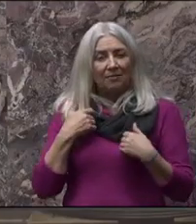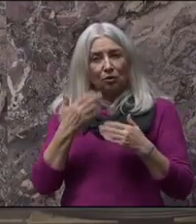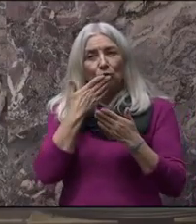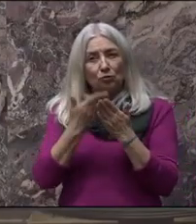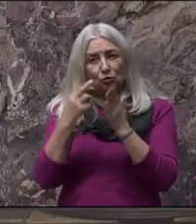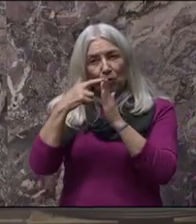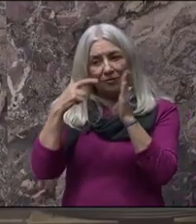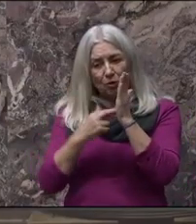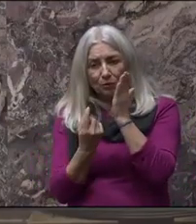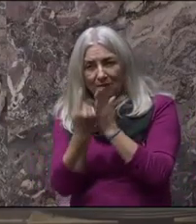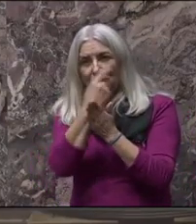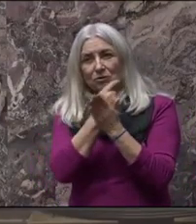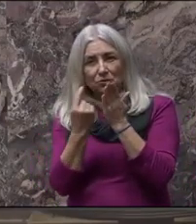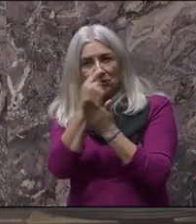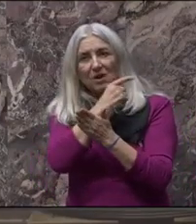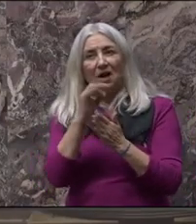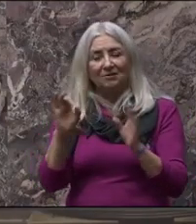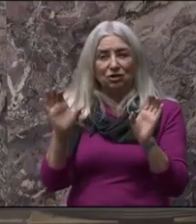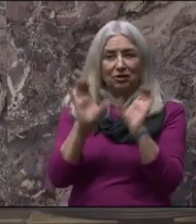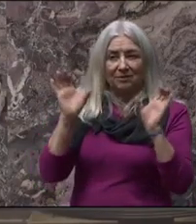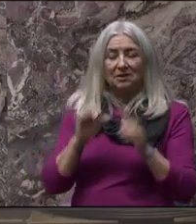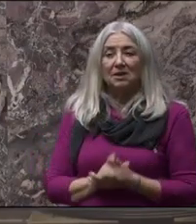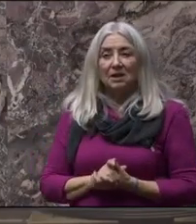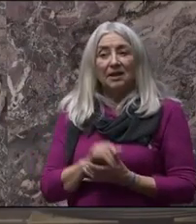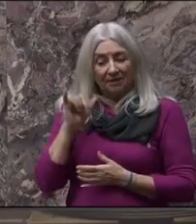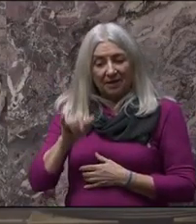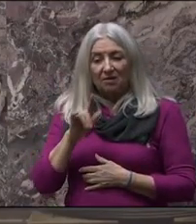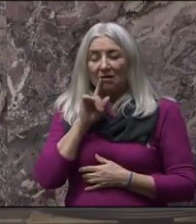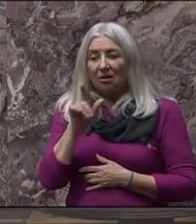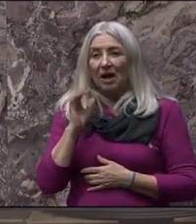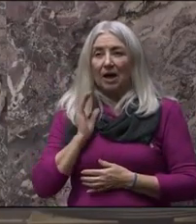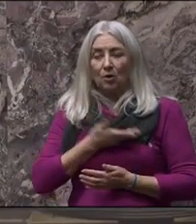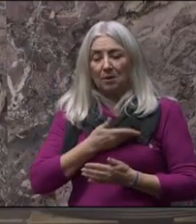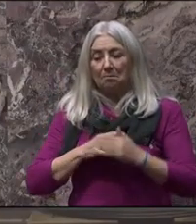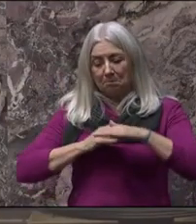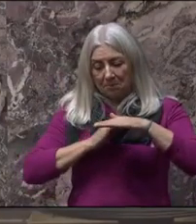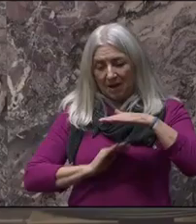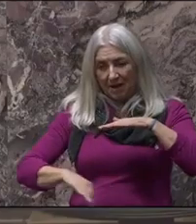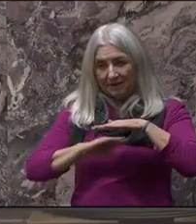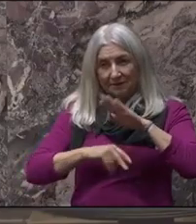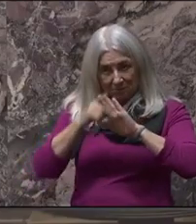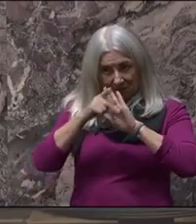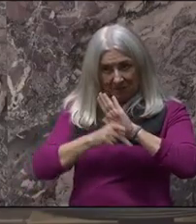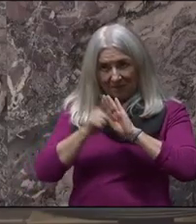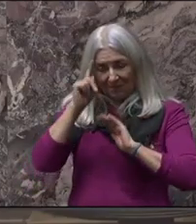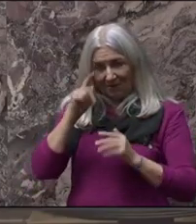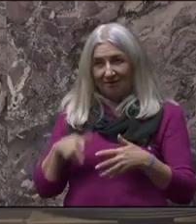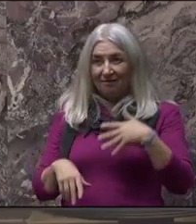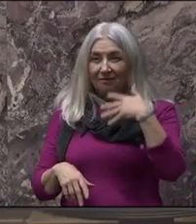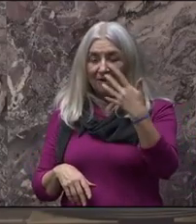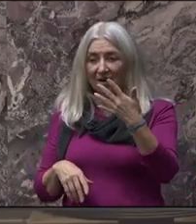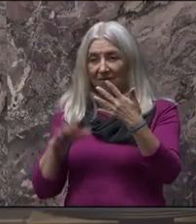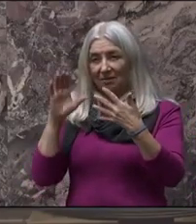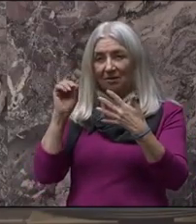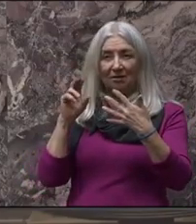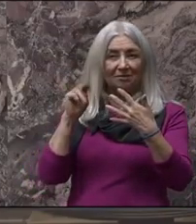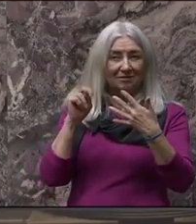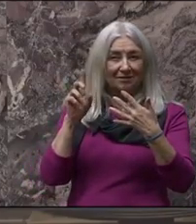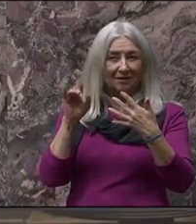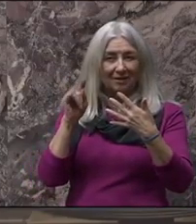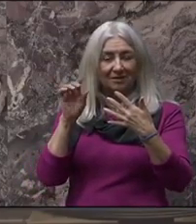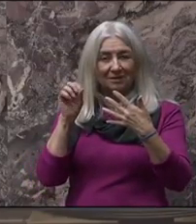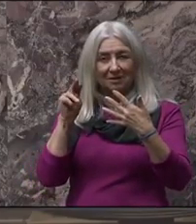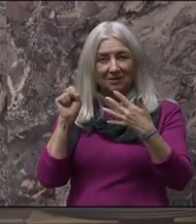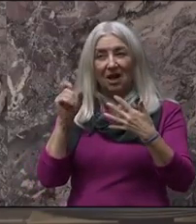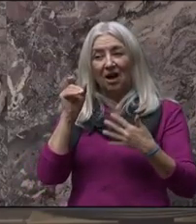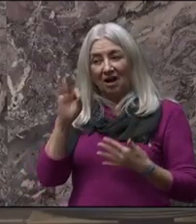review and certification. These are the core principles of British Columbia's five conditions on new or expanded heavy